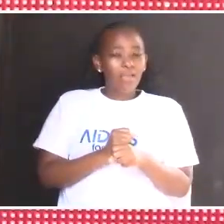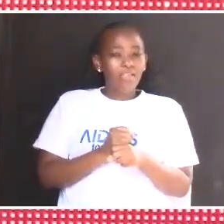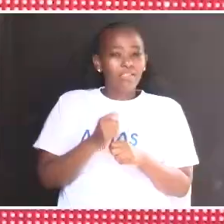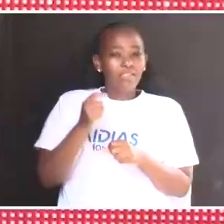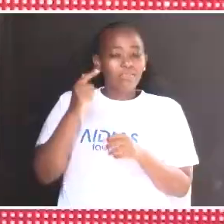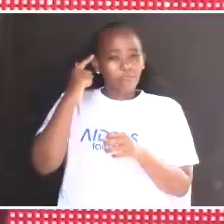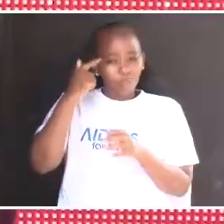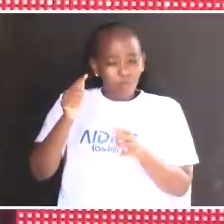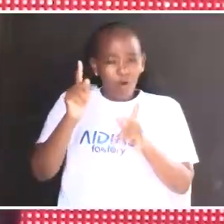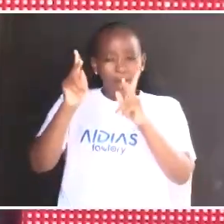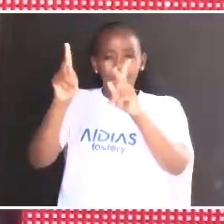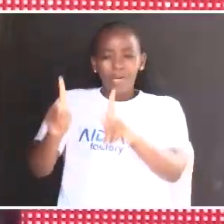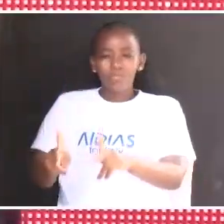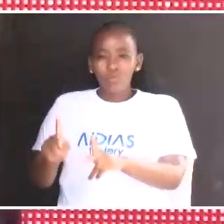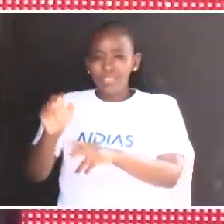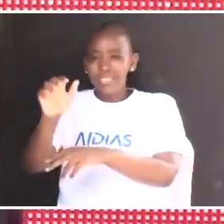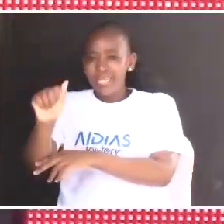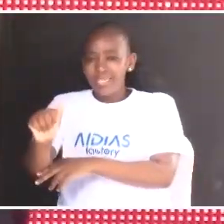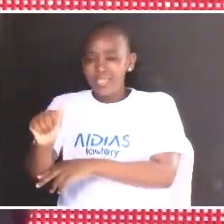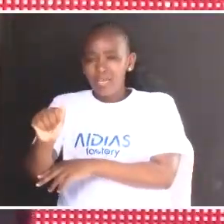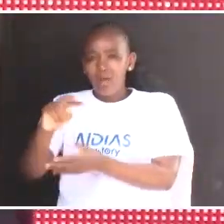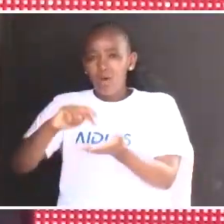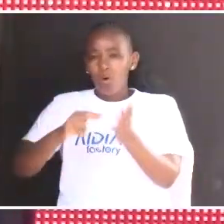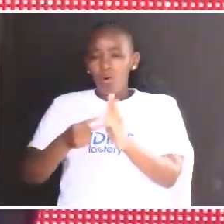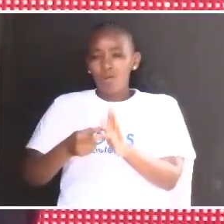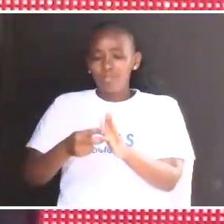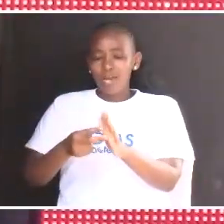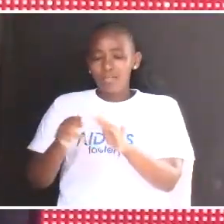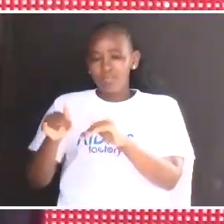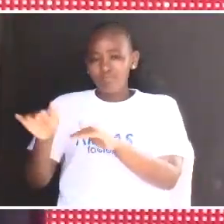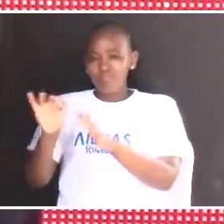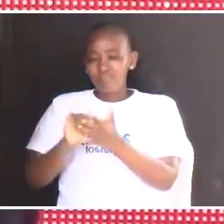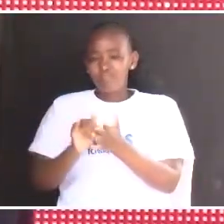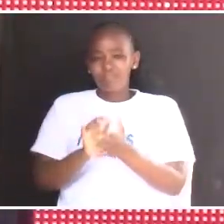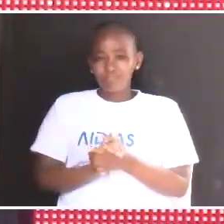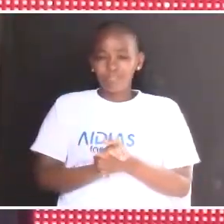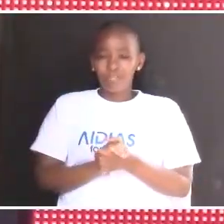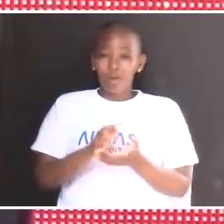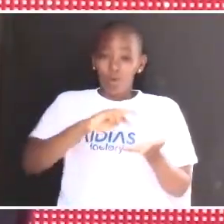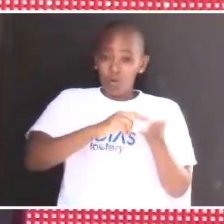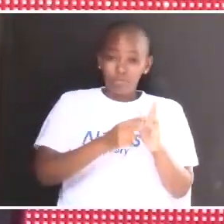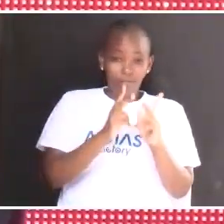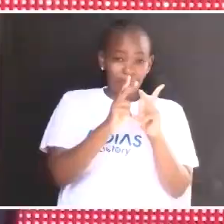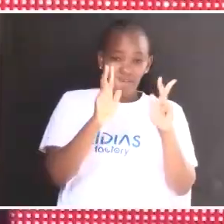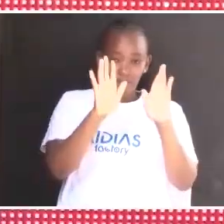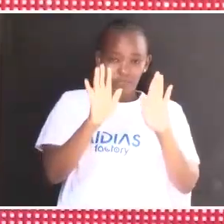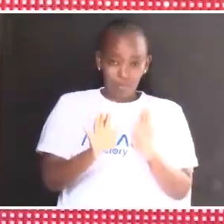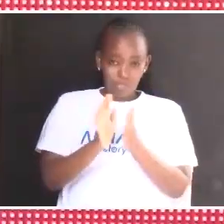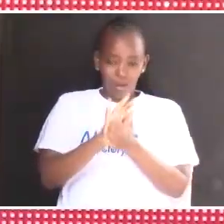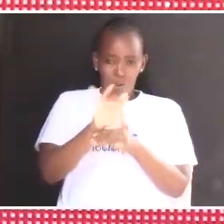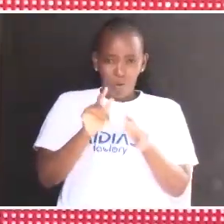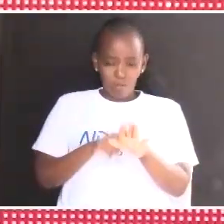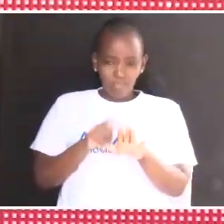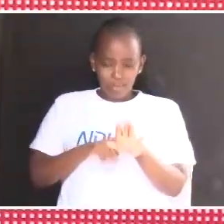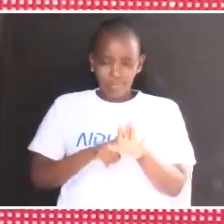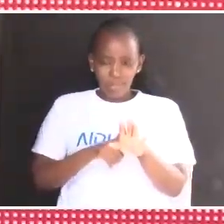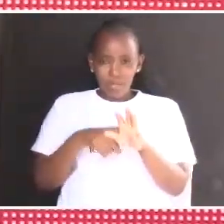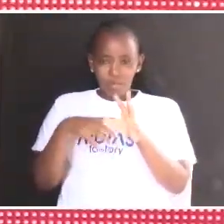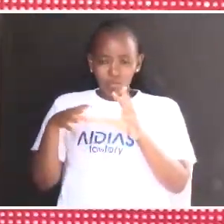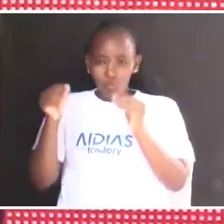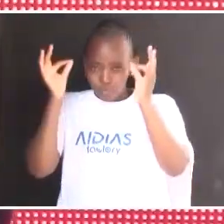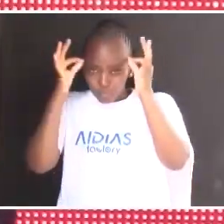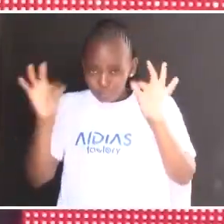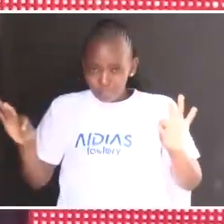ya mtu fulani, then the contract takes precedent. Ladies and gentlemen, I repeat again, contracts are very important. Every time unaenda kwa